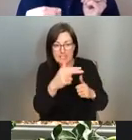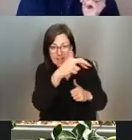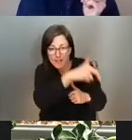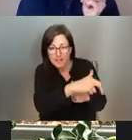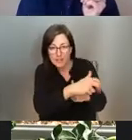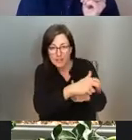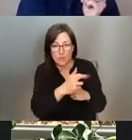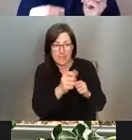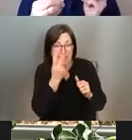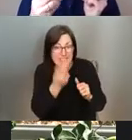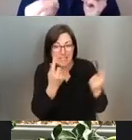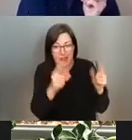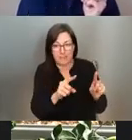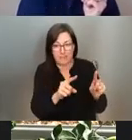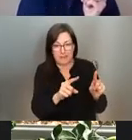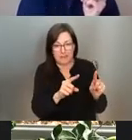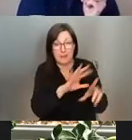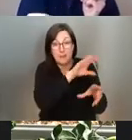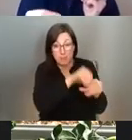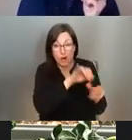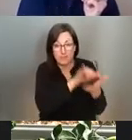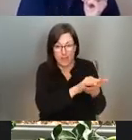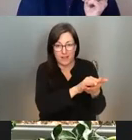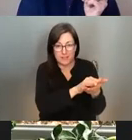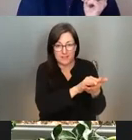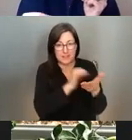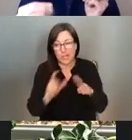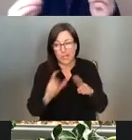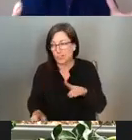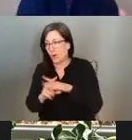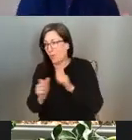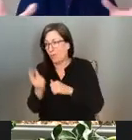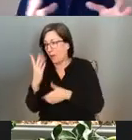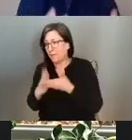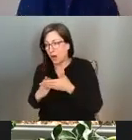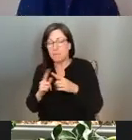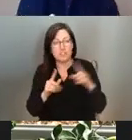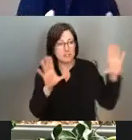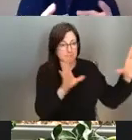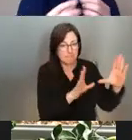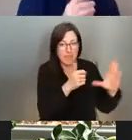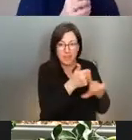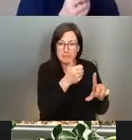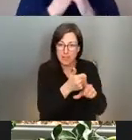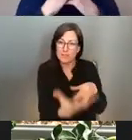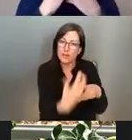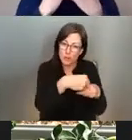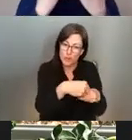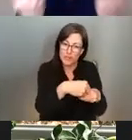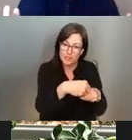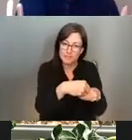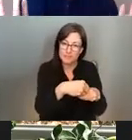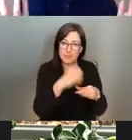piece happening and to be a part of that participation in making that piece smaller. So it's not all of a